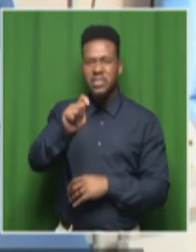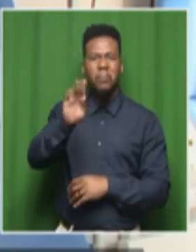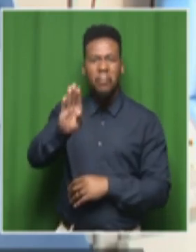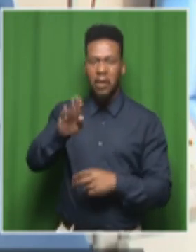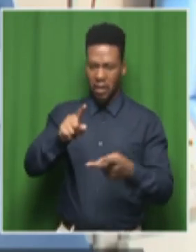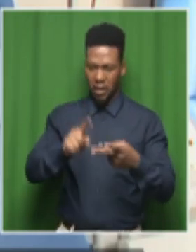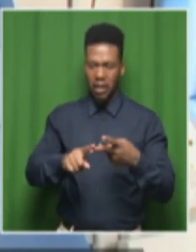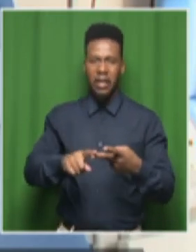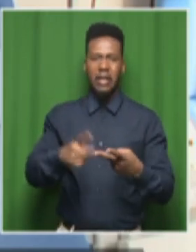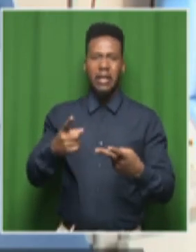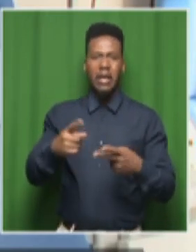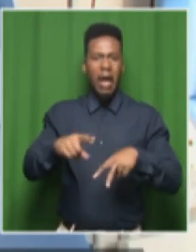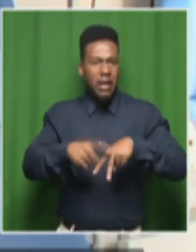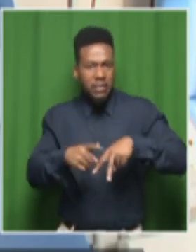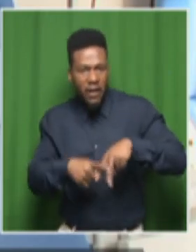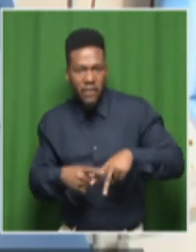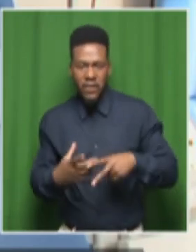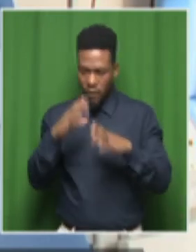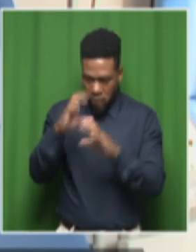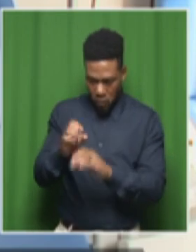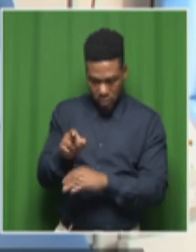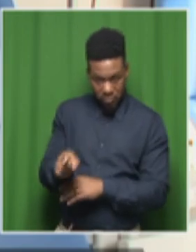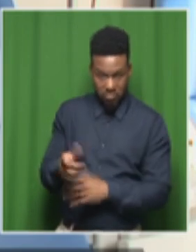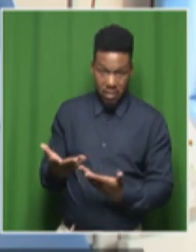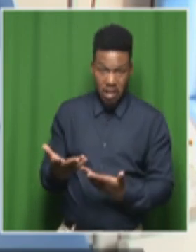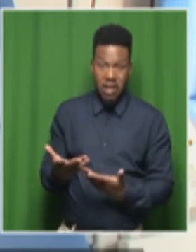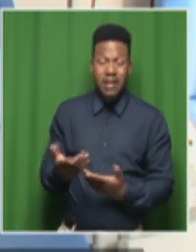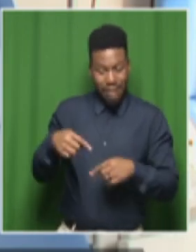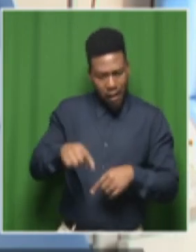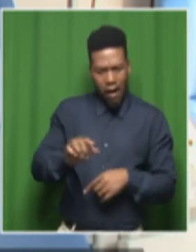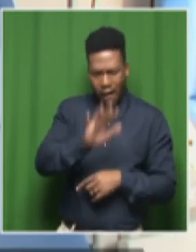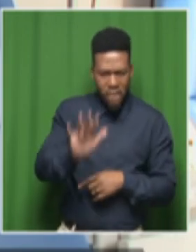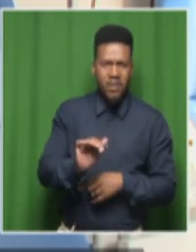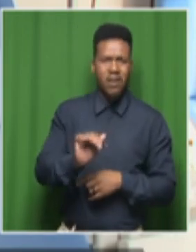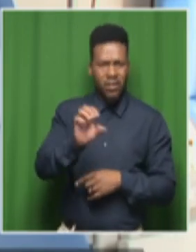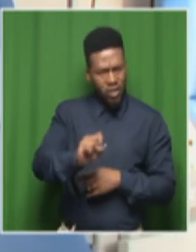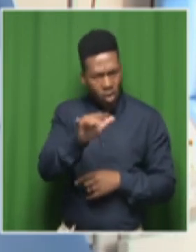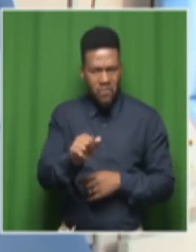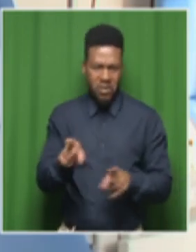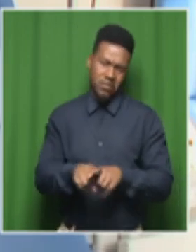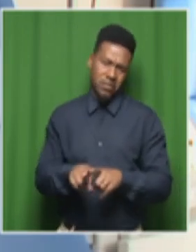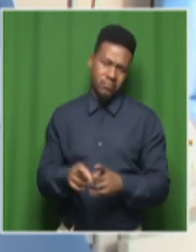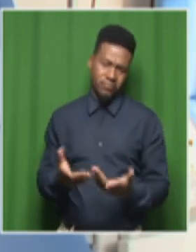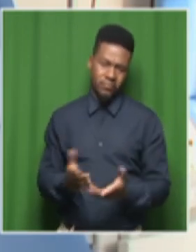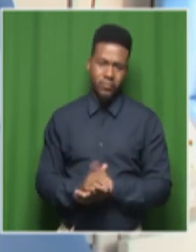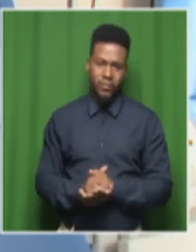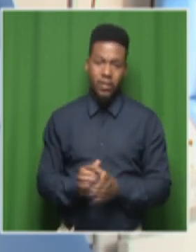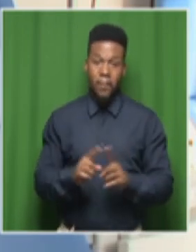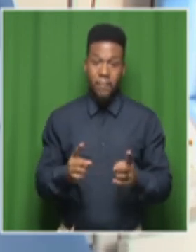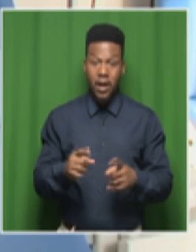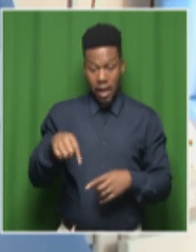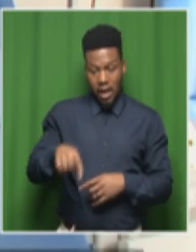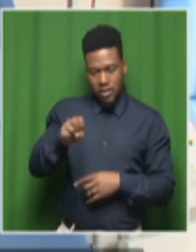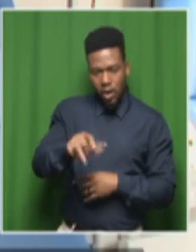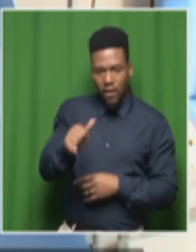major problems on the continent and in South Africa. But in South Africa, we have a really good